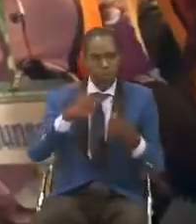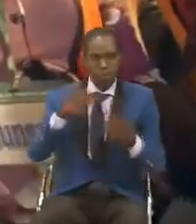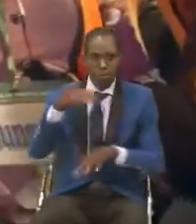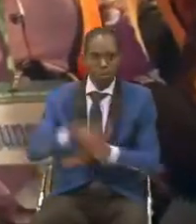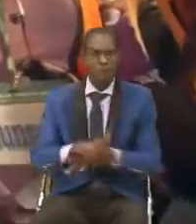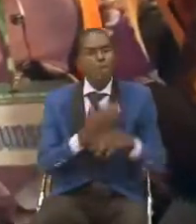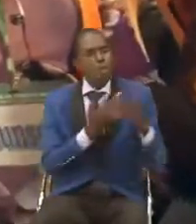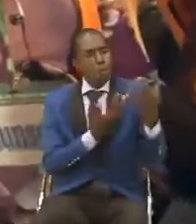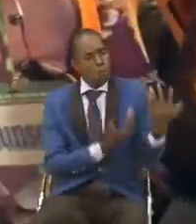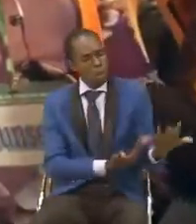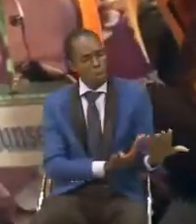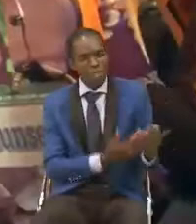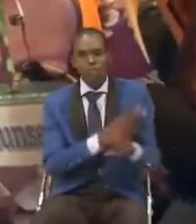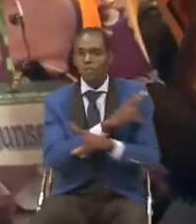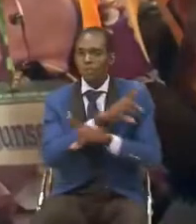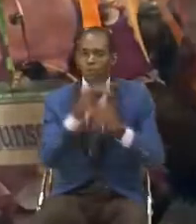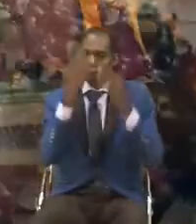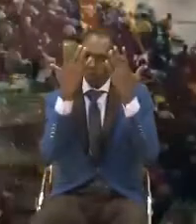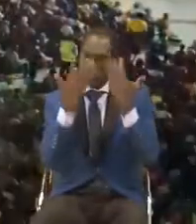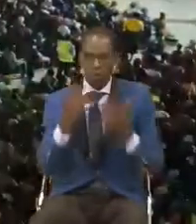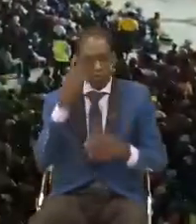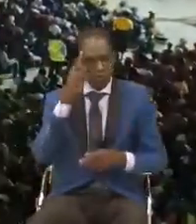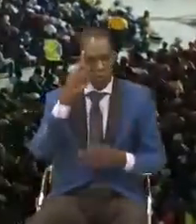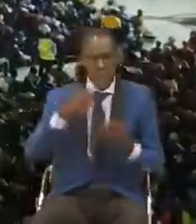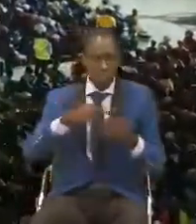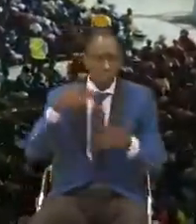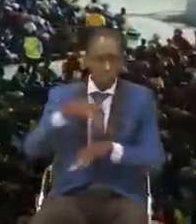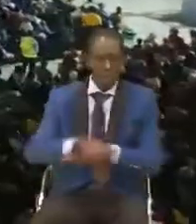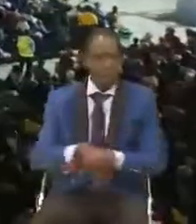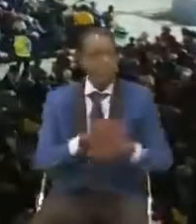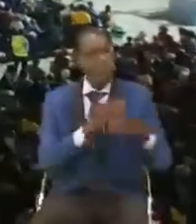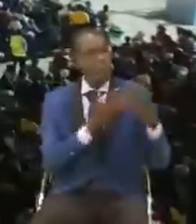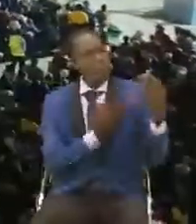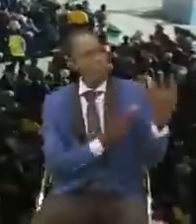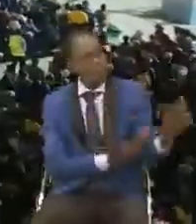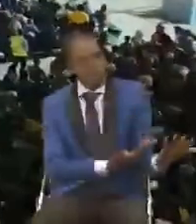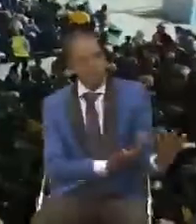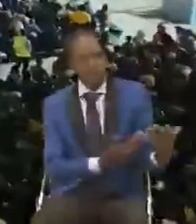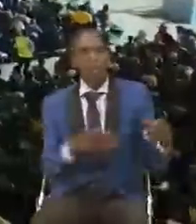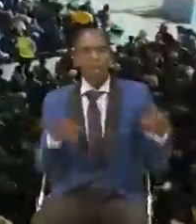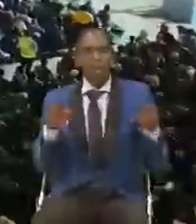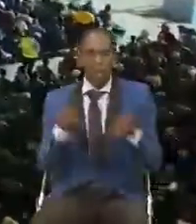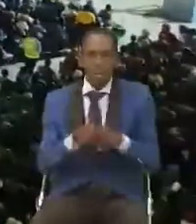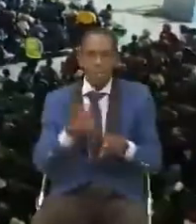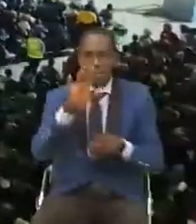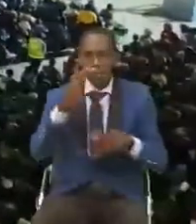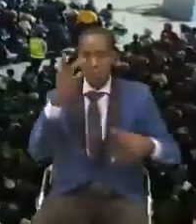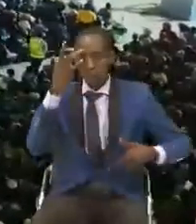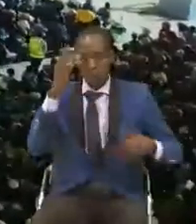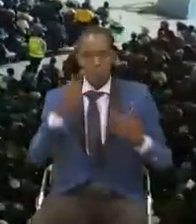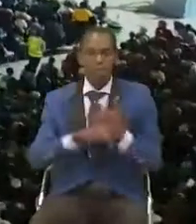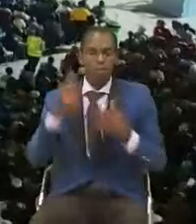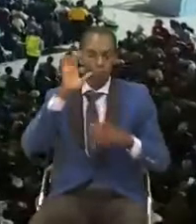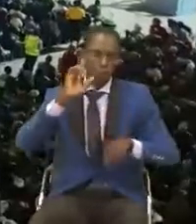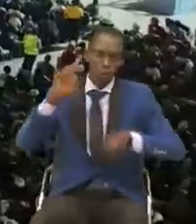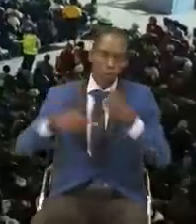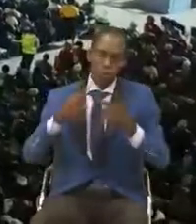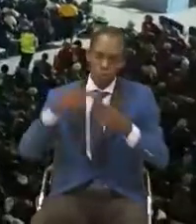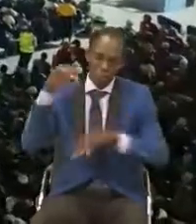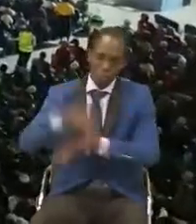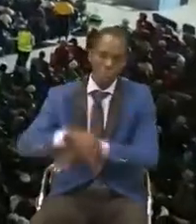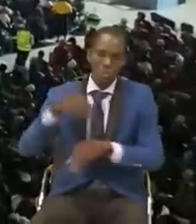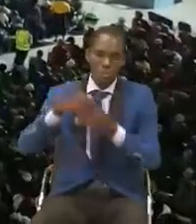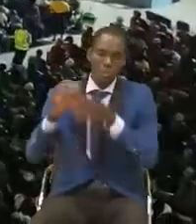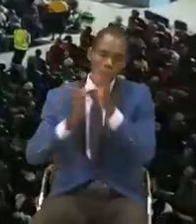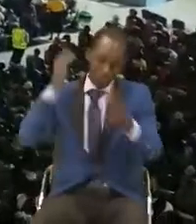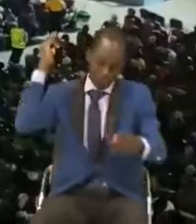Wait, no disappointment tonight. Wait, no sorrow tonight. Wait,